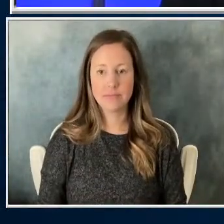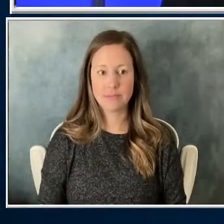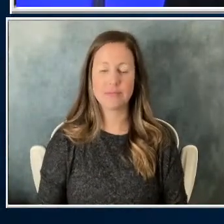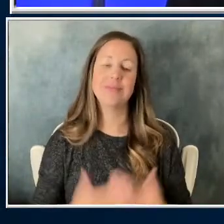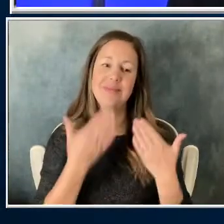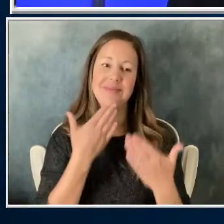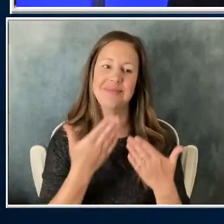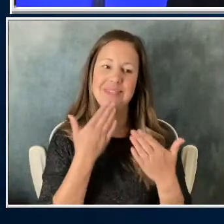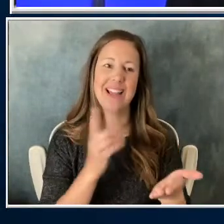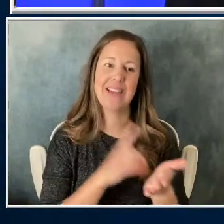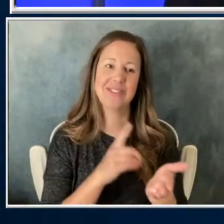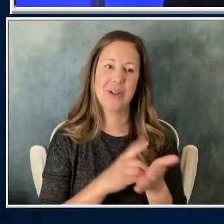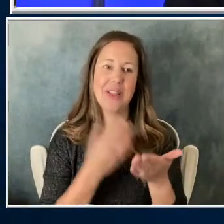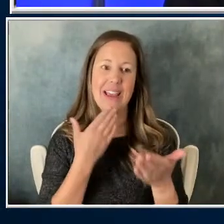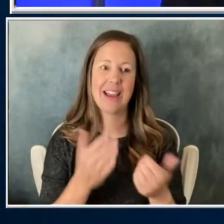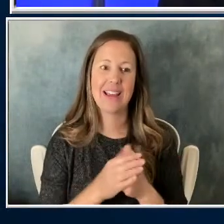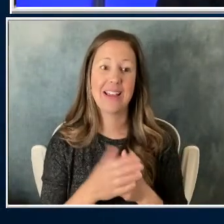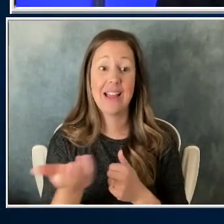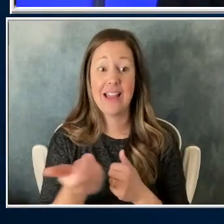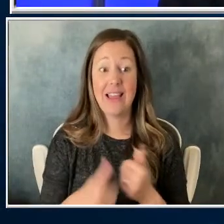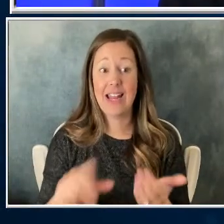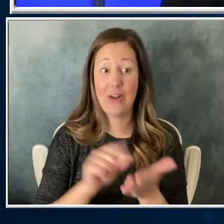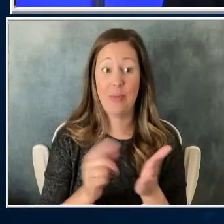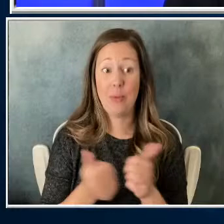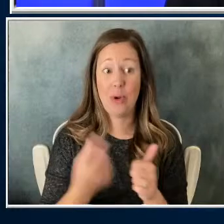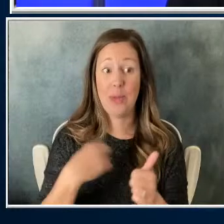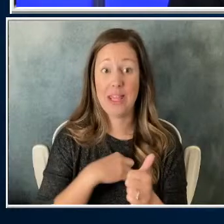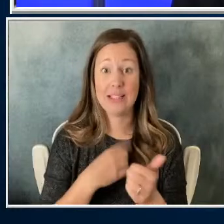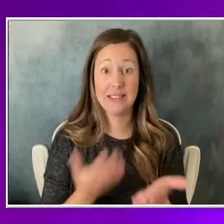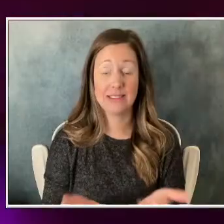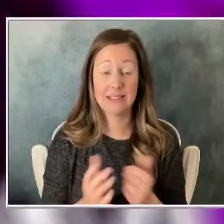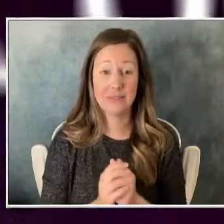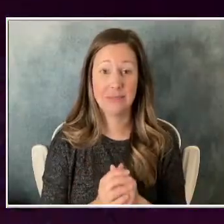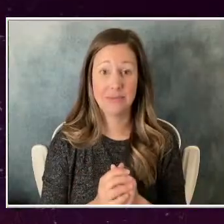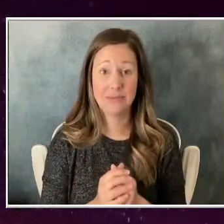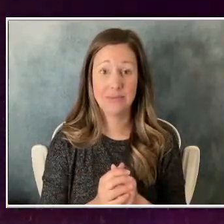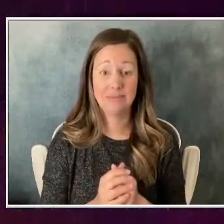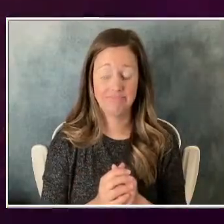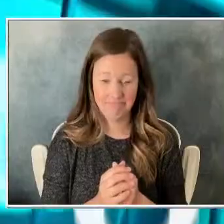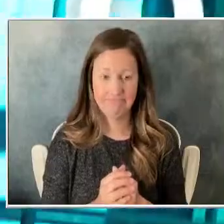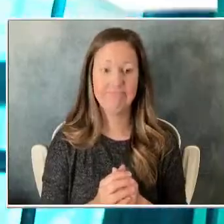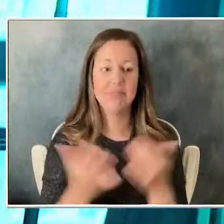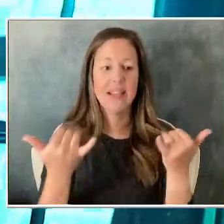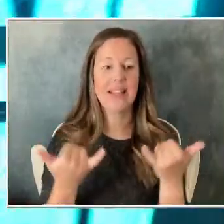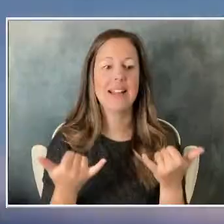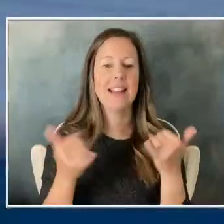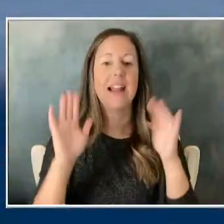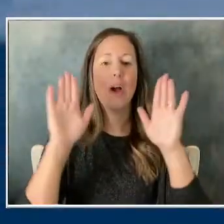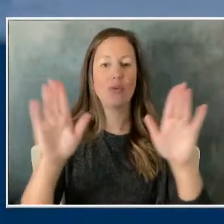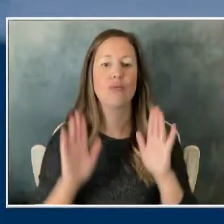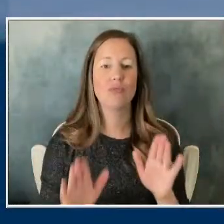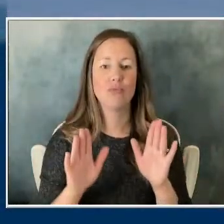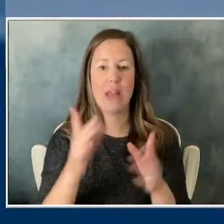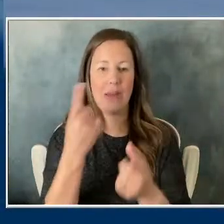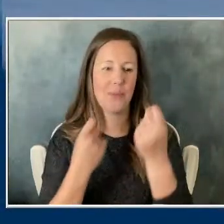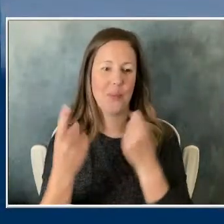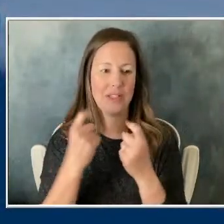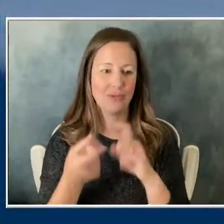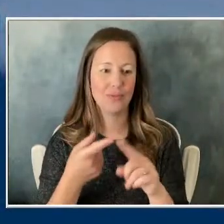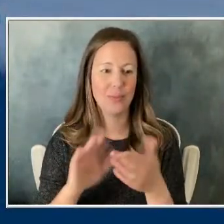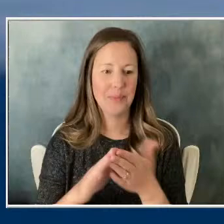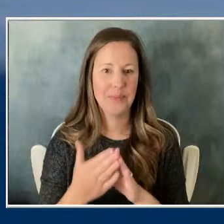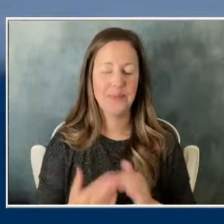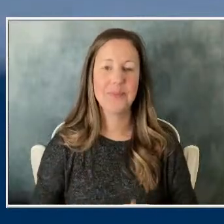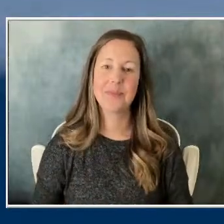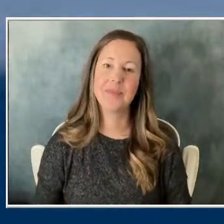ya. All right, any reporters with us today? All right, let's get to some great viewer questions. And Amy wants